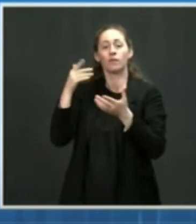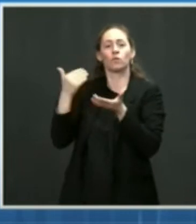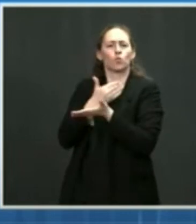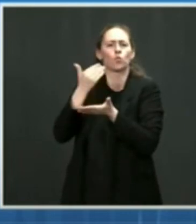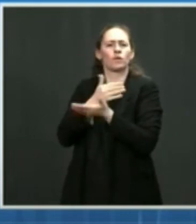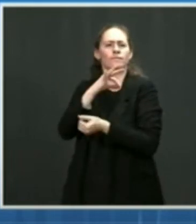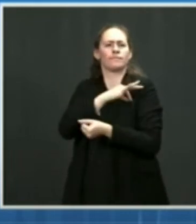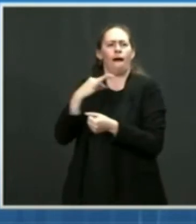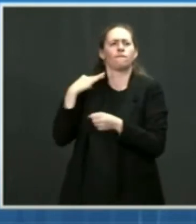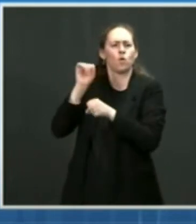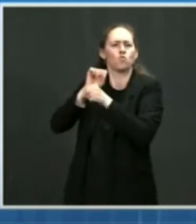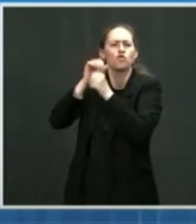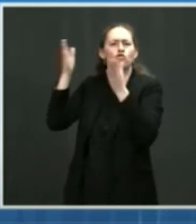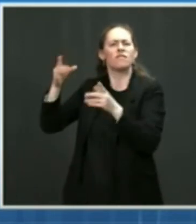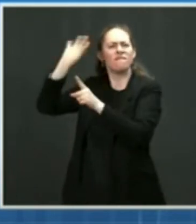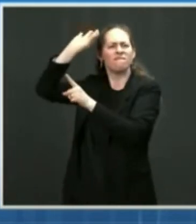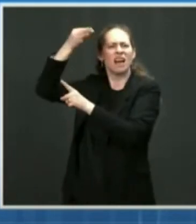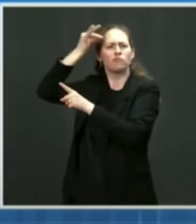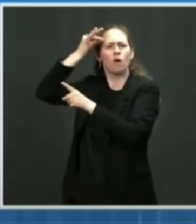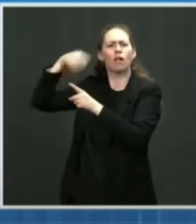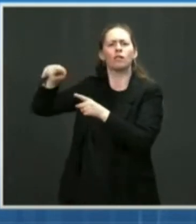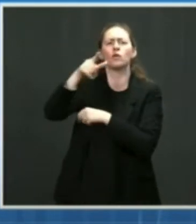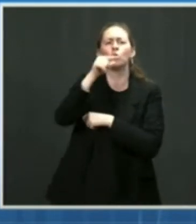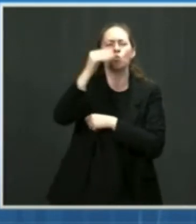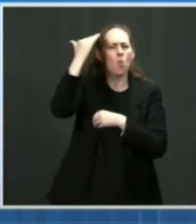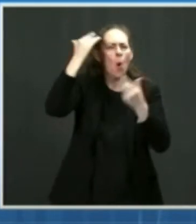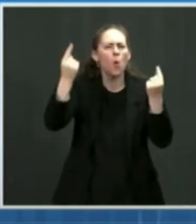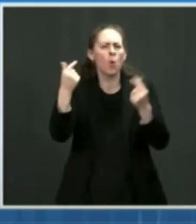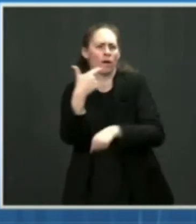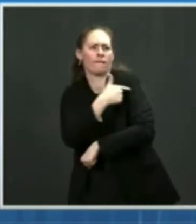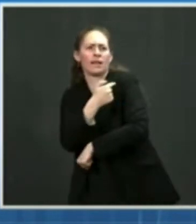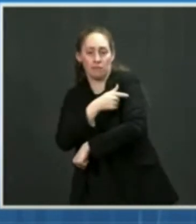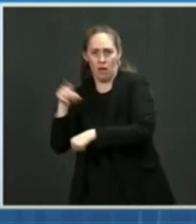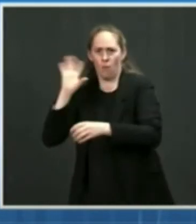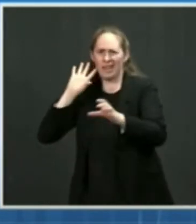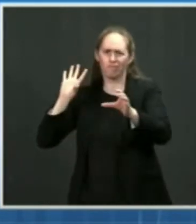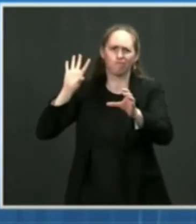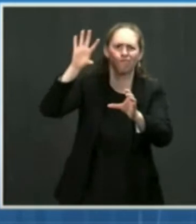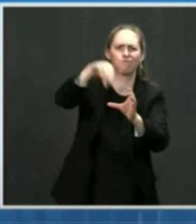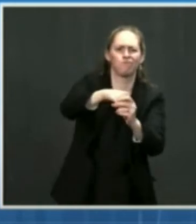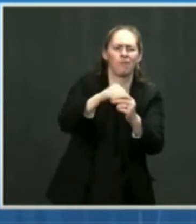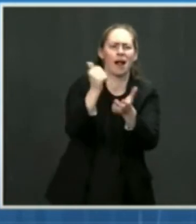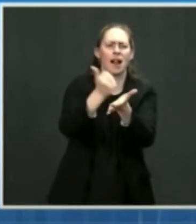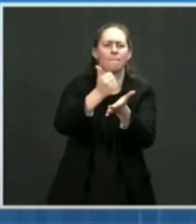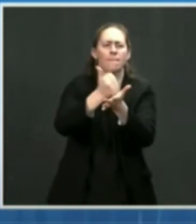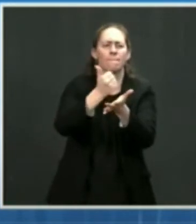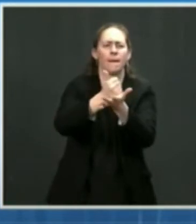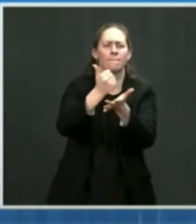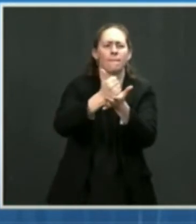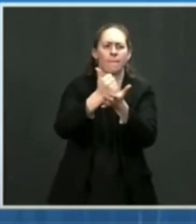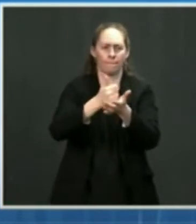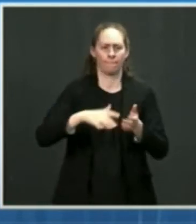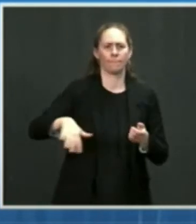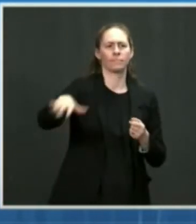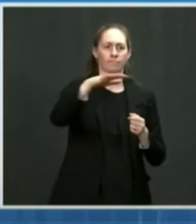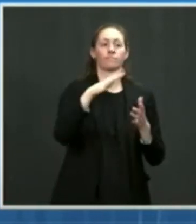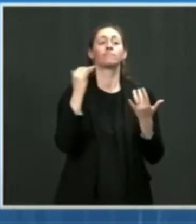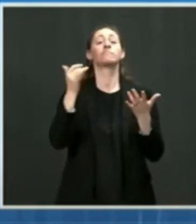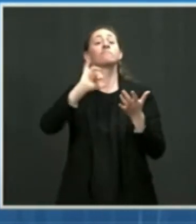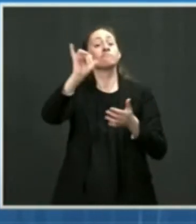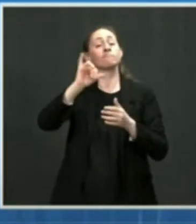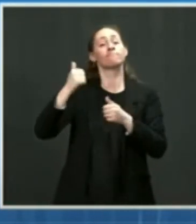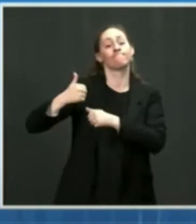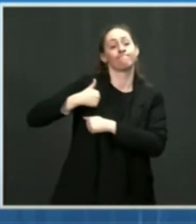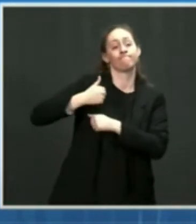vaccinators or to support vaccinations. This includes 4,400 active duty troops, and